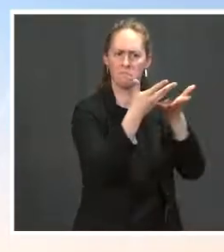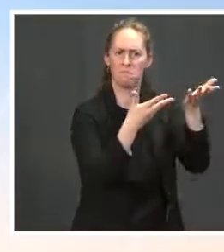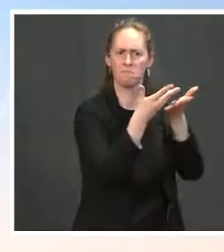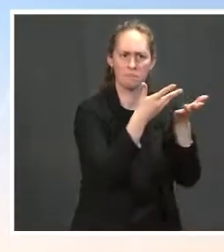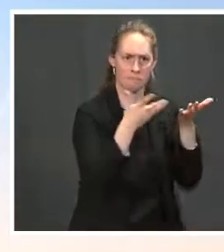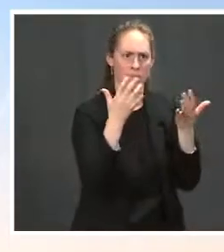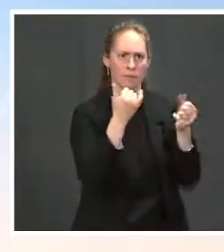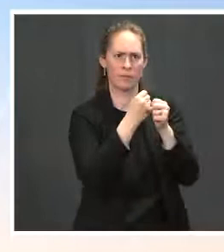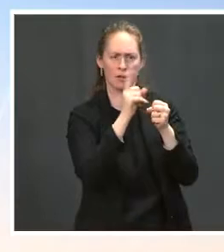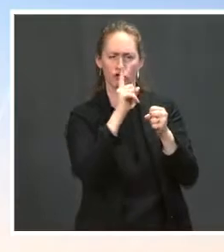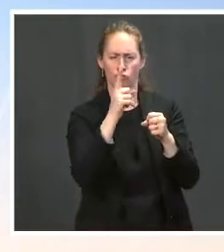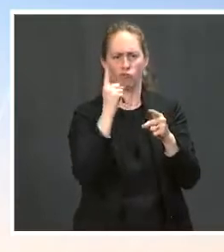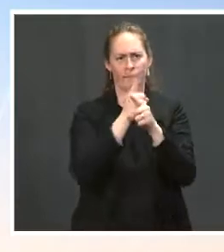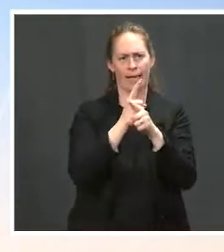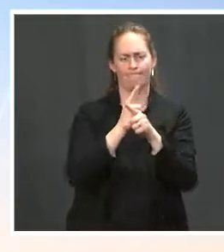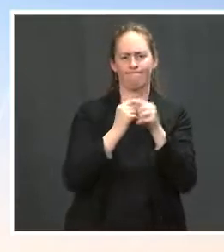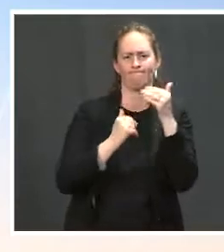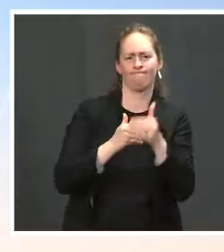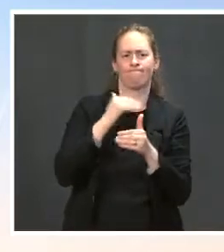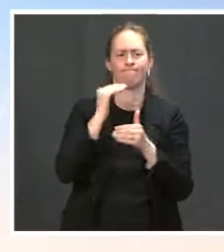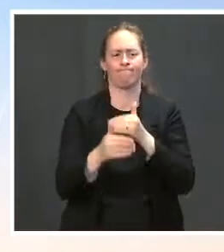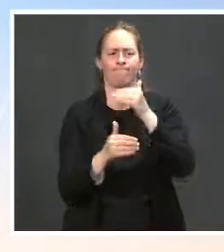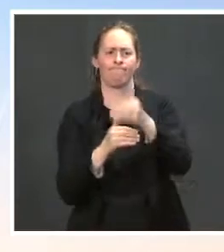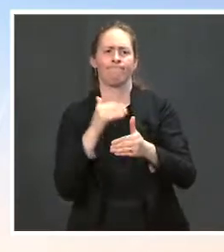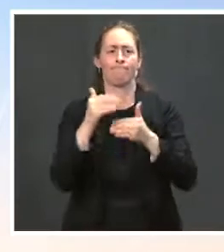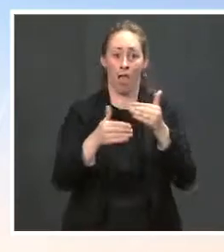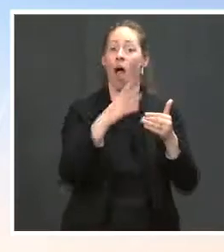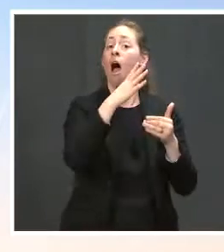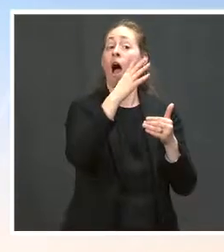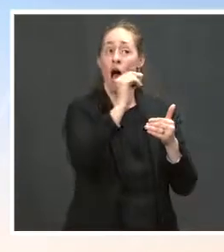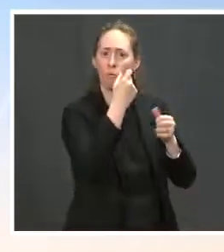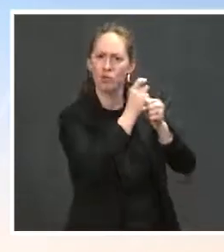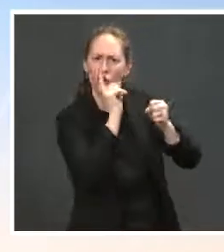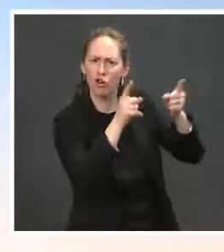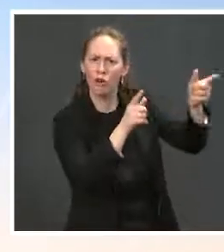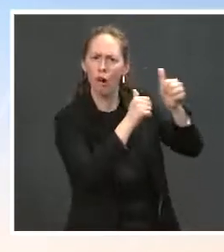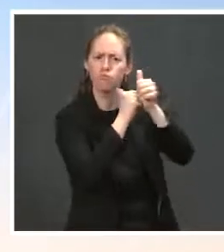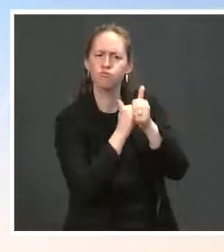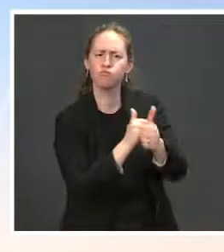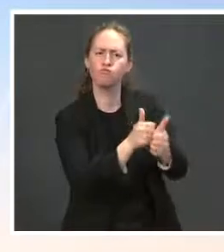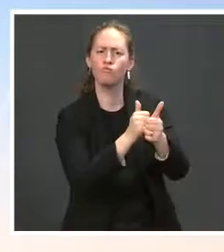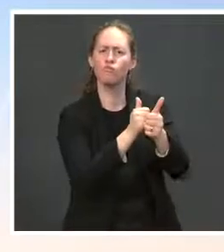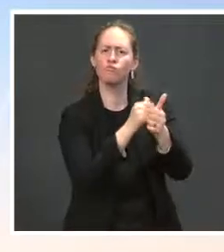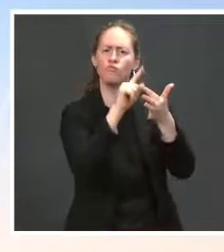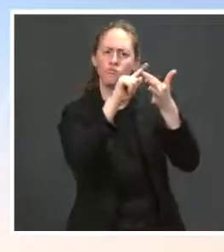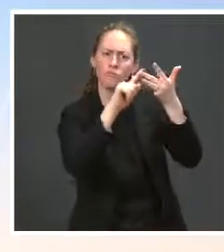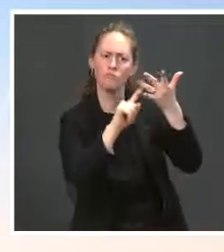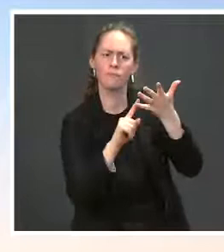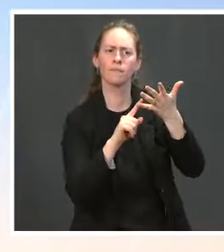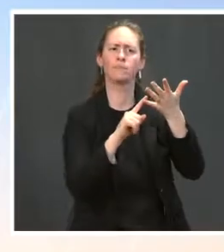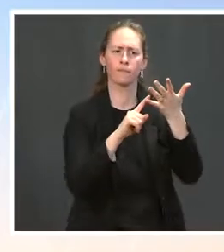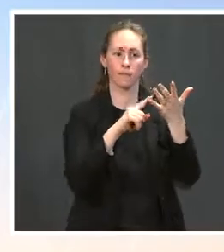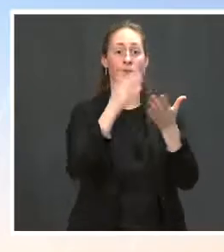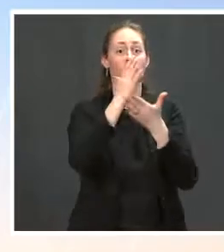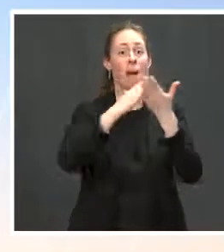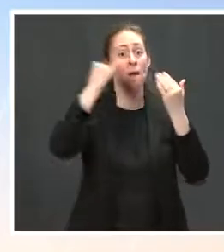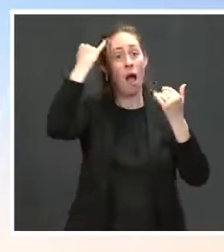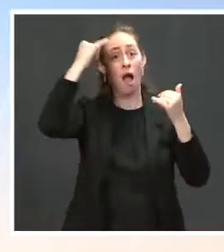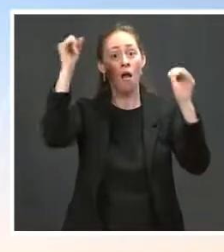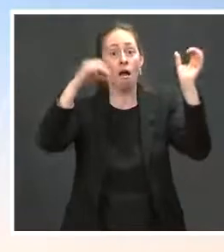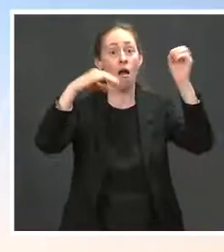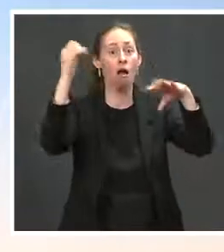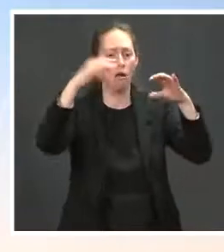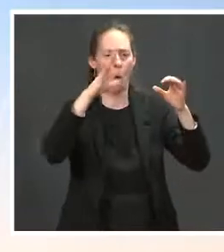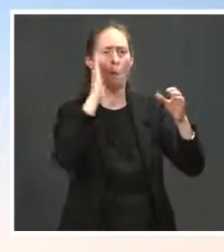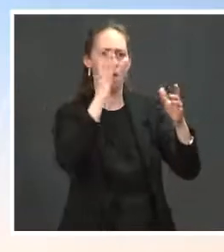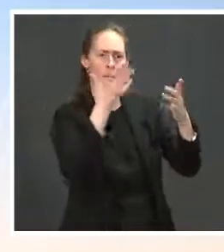And while the discussions have been thorough and thoughtful, if indirect, and we've shared some ideas, we still expect there to be a path